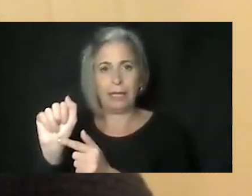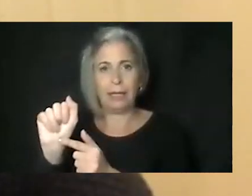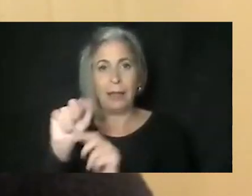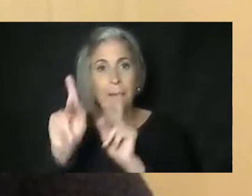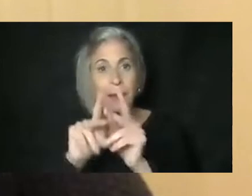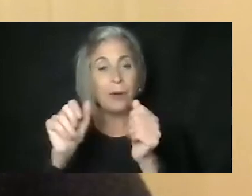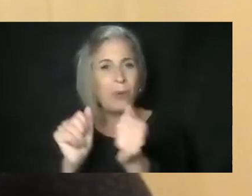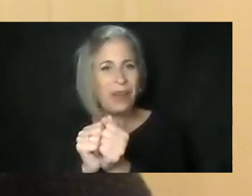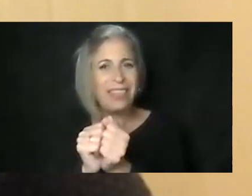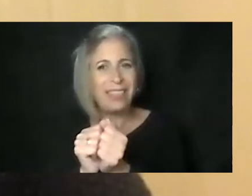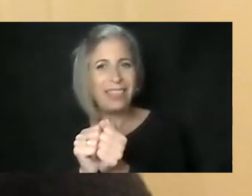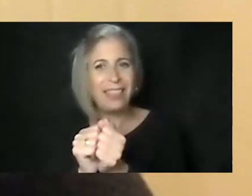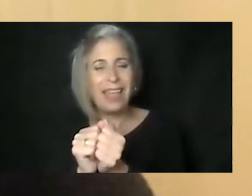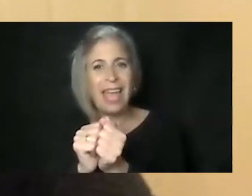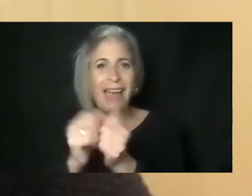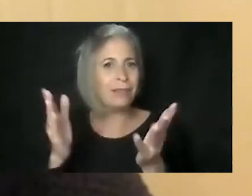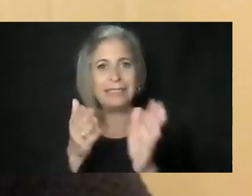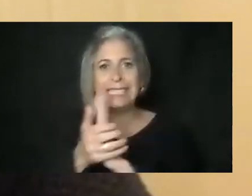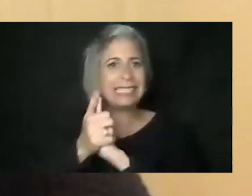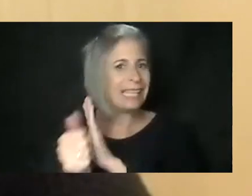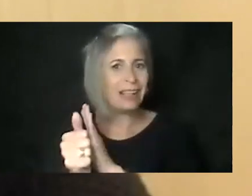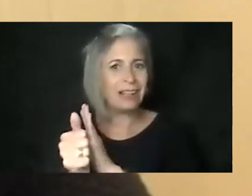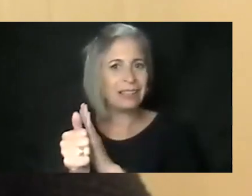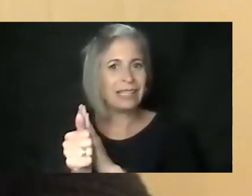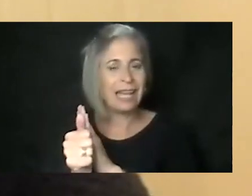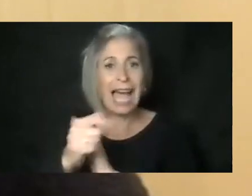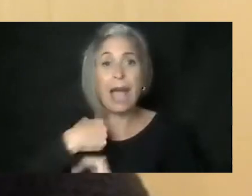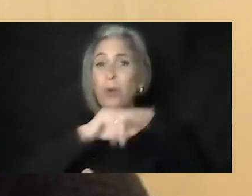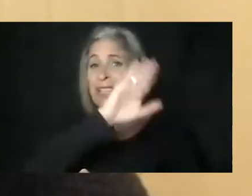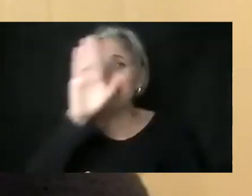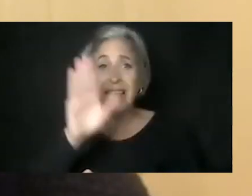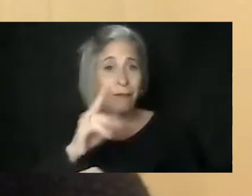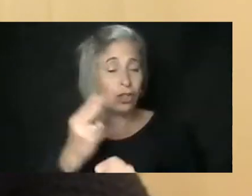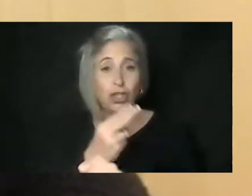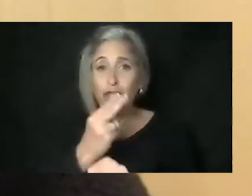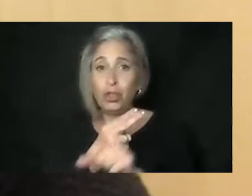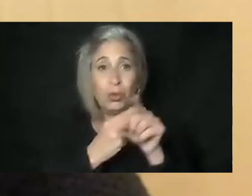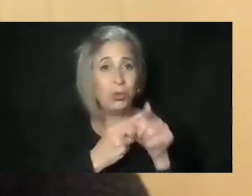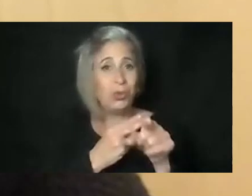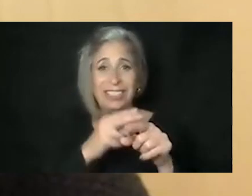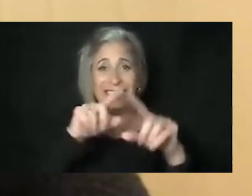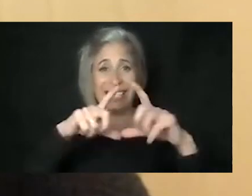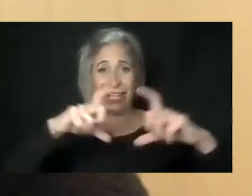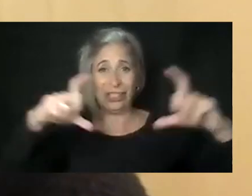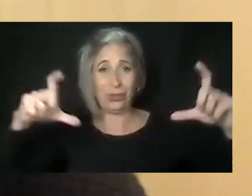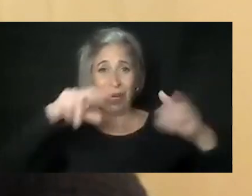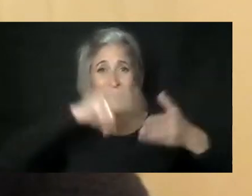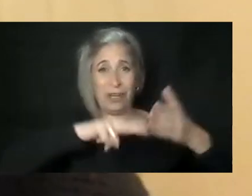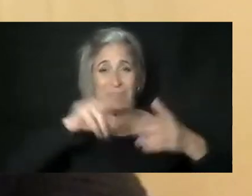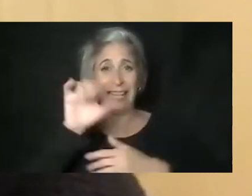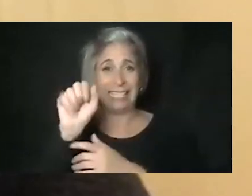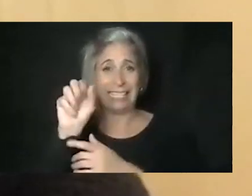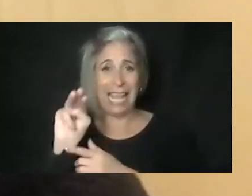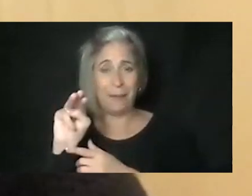who have unique skill sets. Like, I will never use a screen reader the way Sam does. I will never be able to listen to